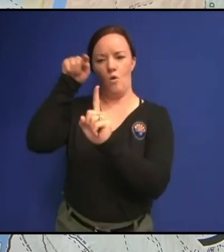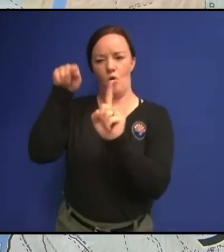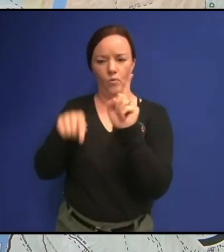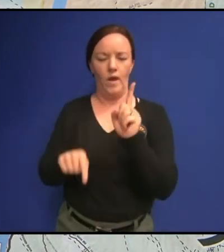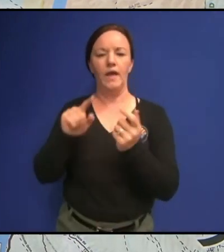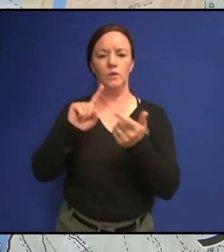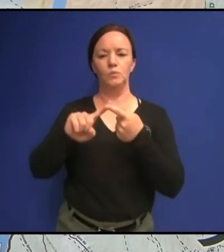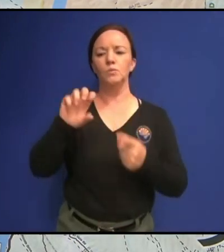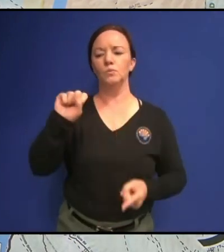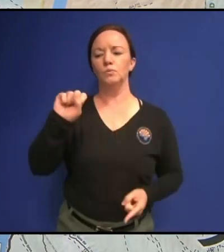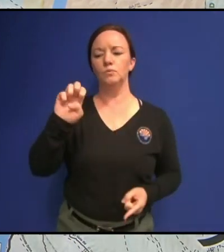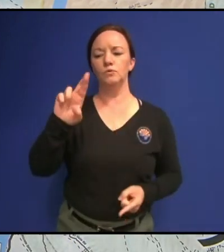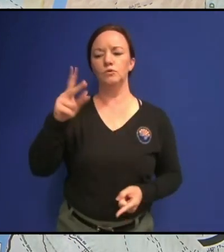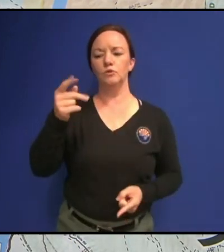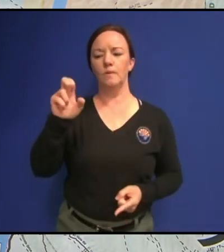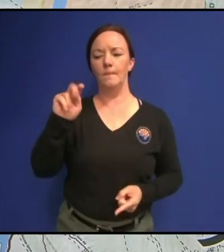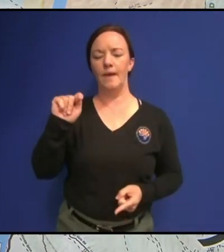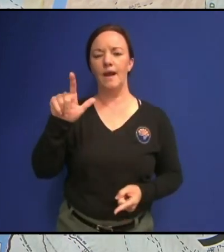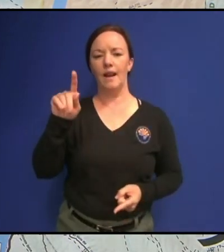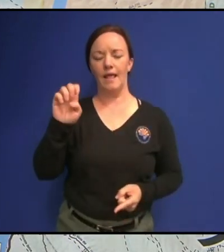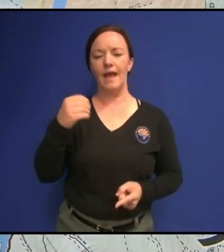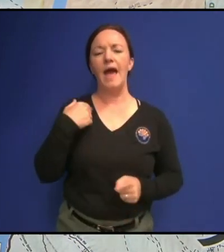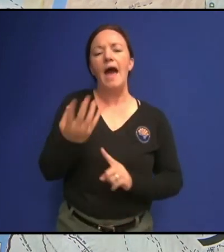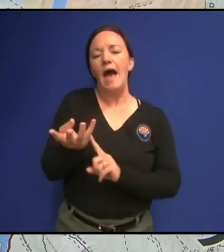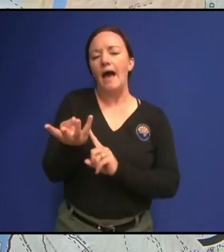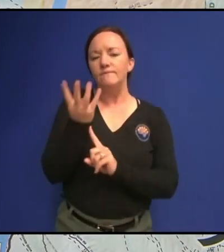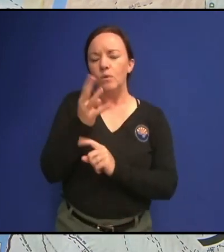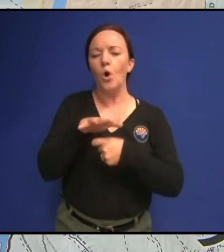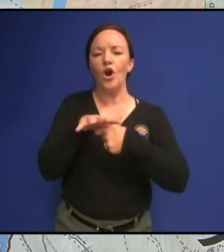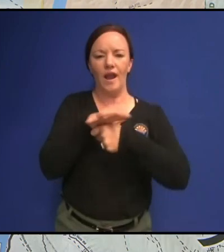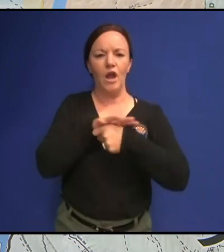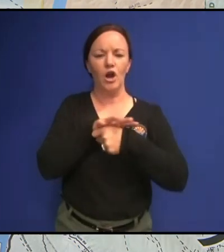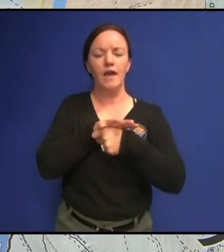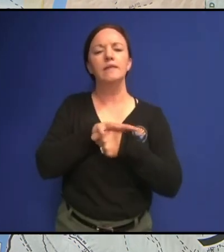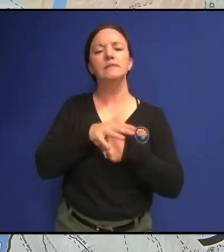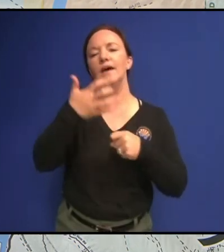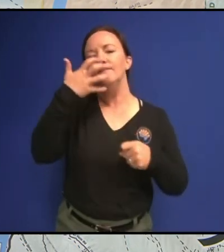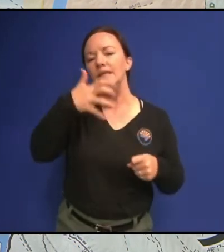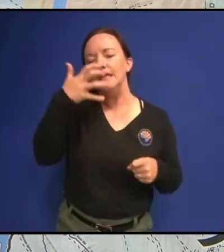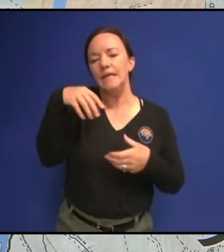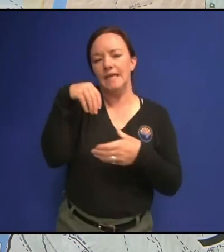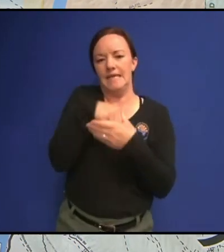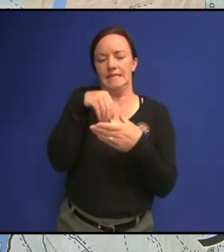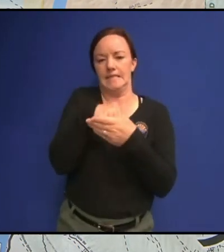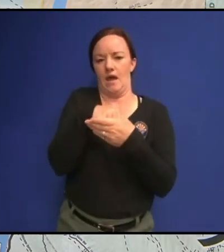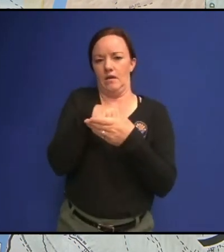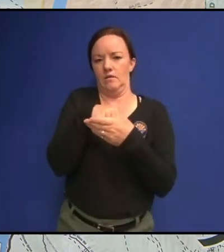interior. So they're in the black side, but they were near the line that they're going to be working on today.